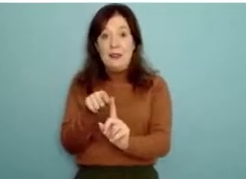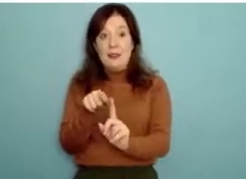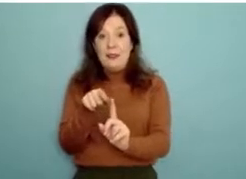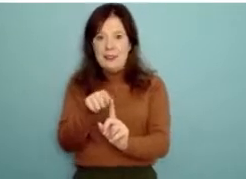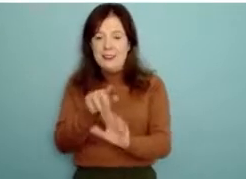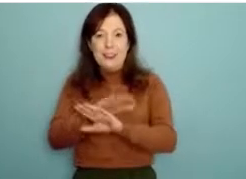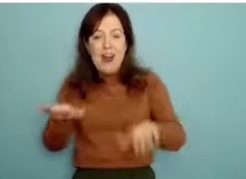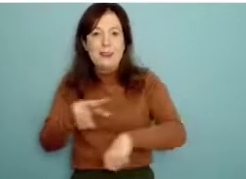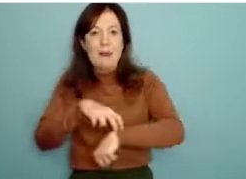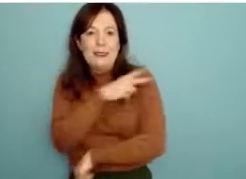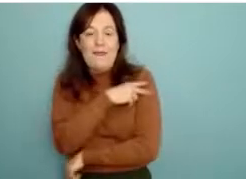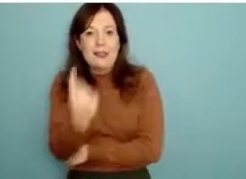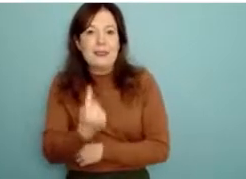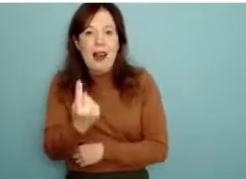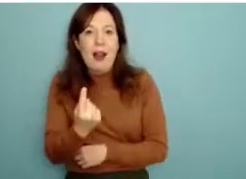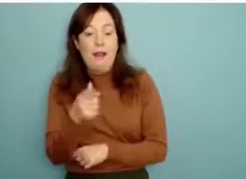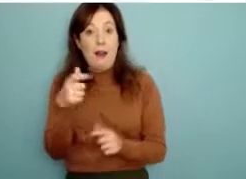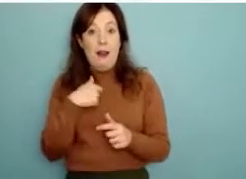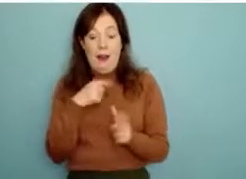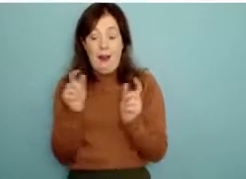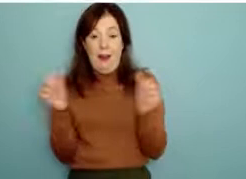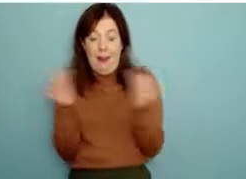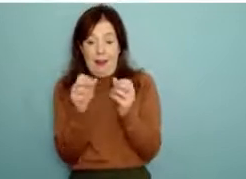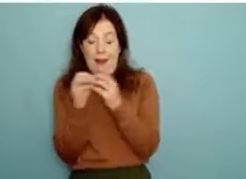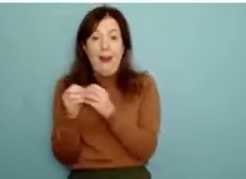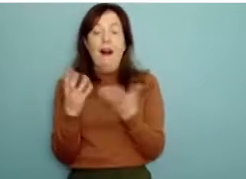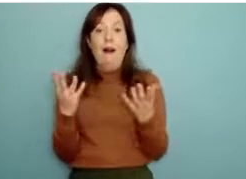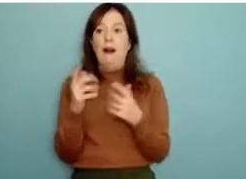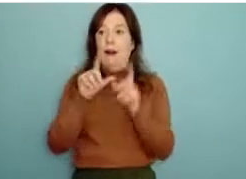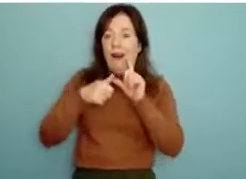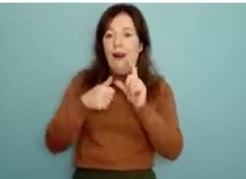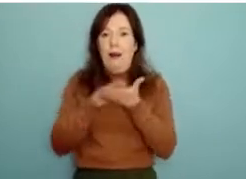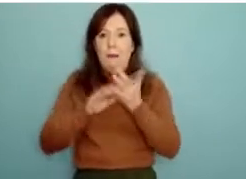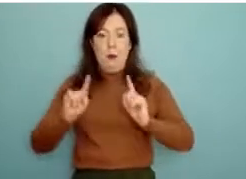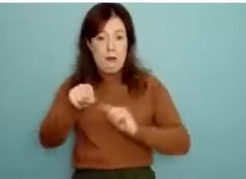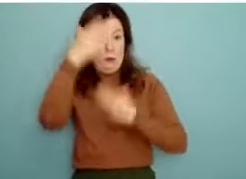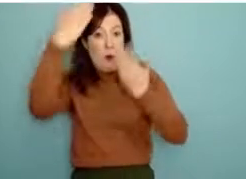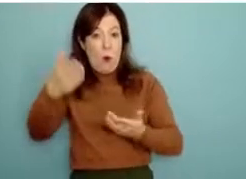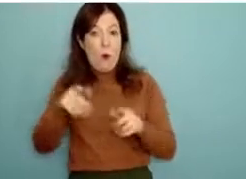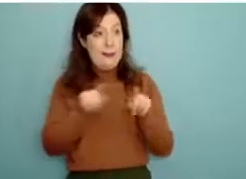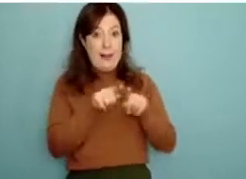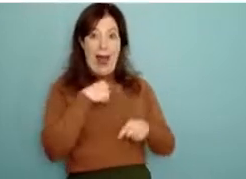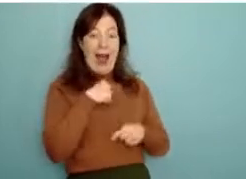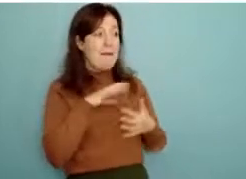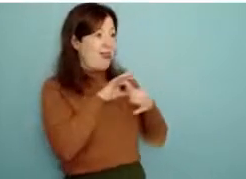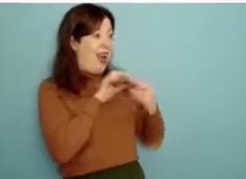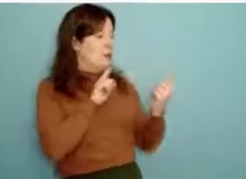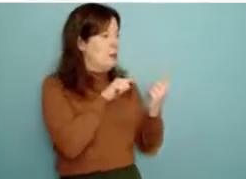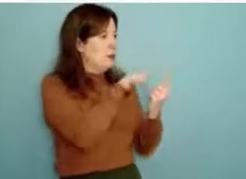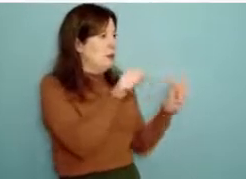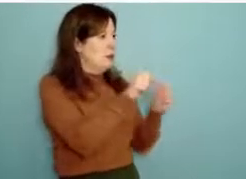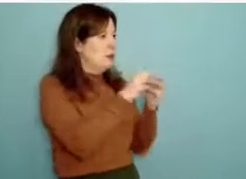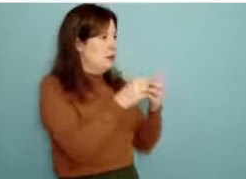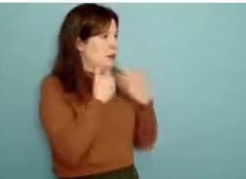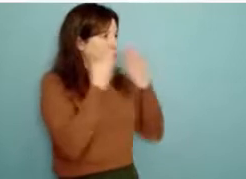hasn't got the same terminology as you, so might not understand what they mean. So again, for me, it's important